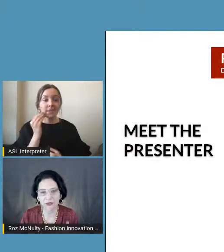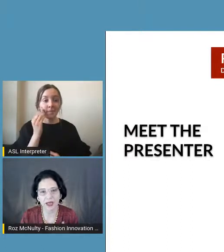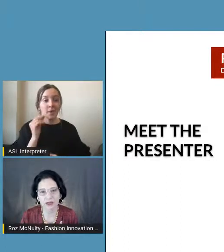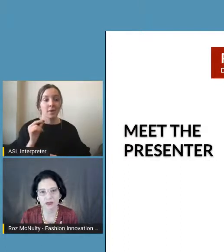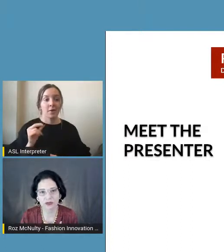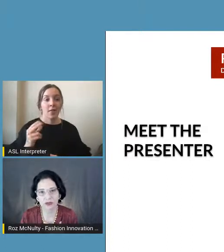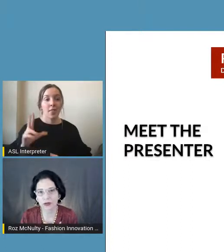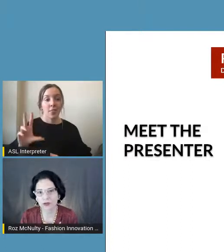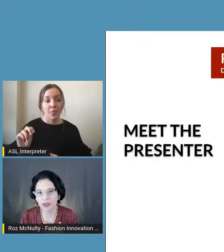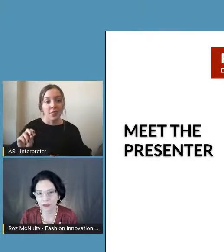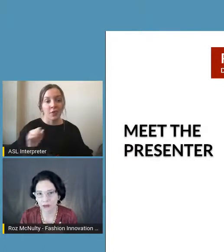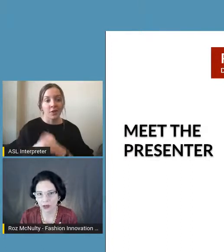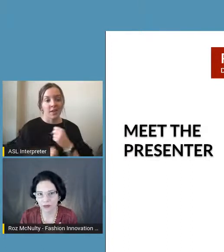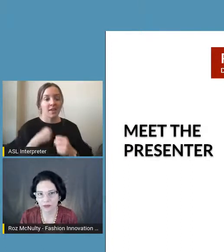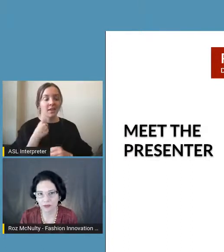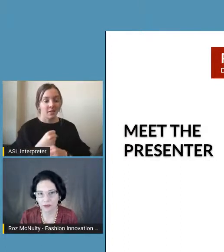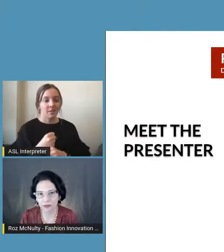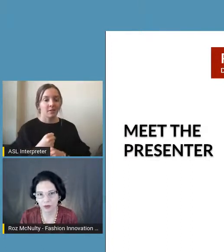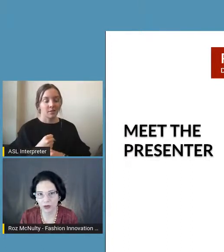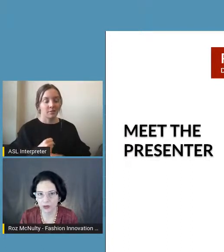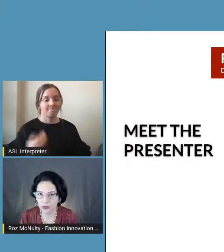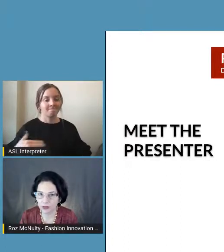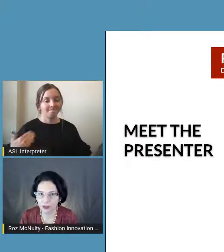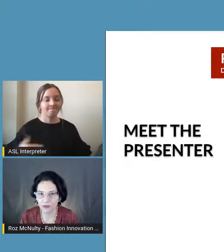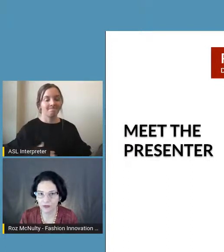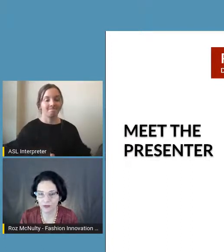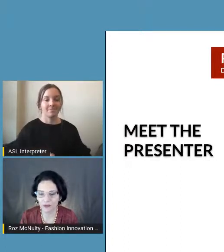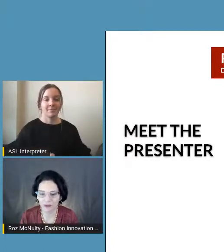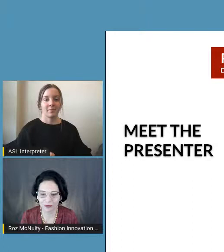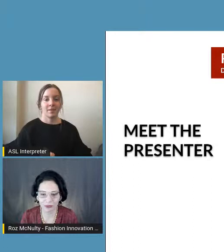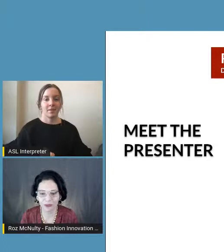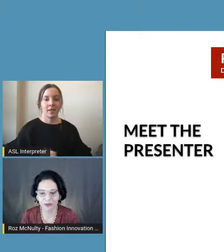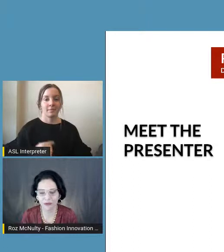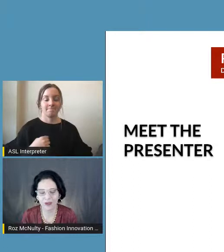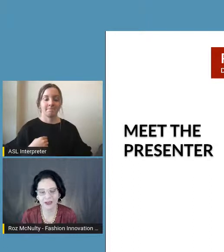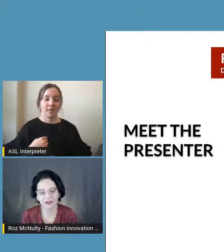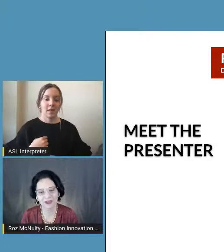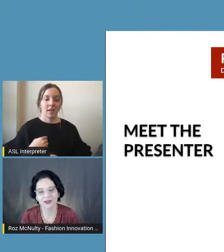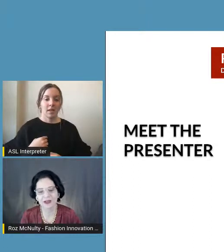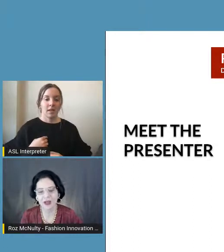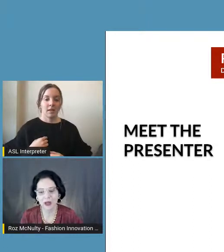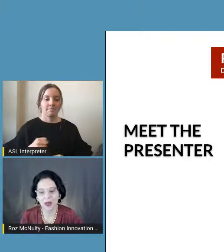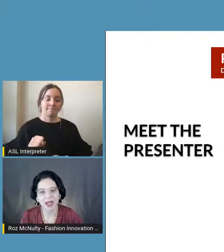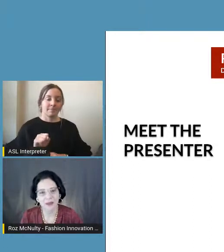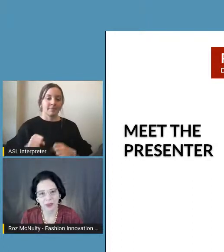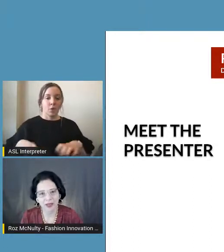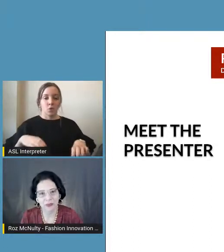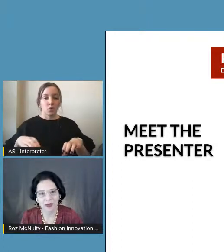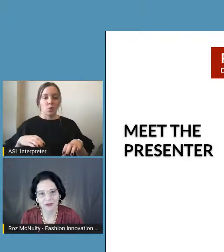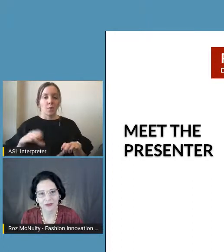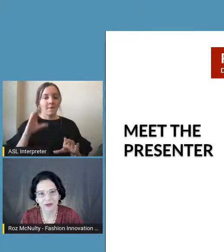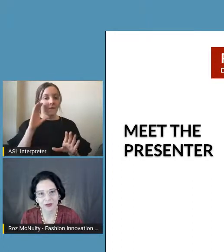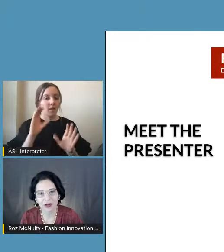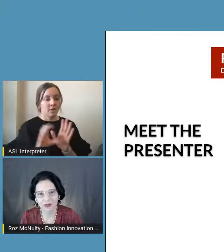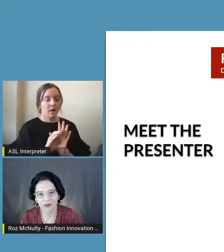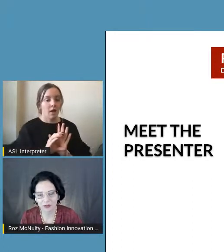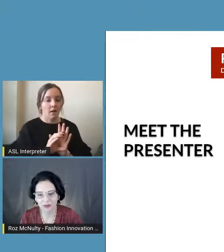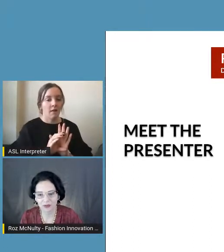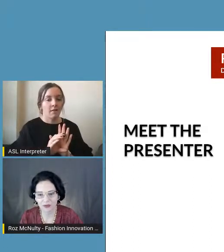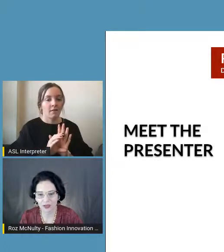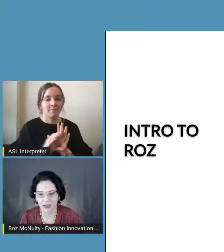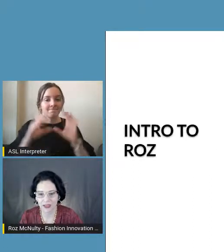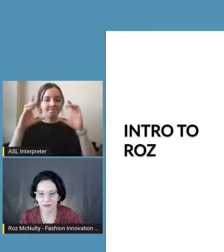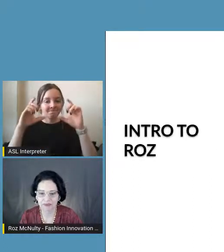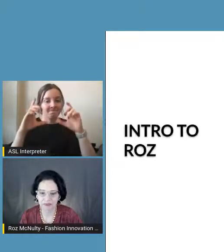and manufacturer. I've done a lot of photography, historical fashion, and the past president of